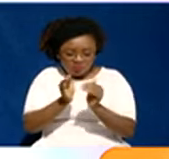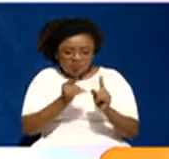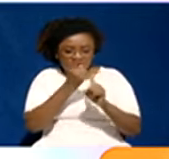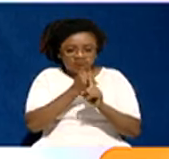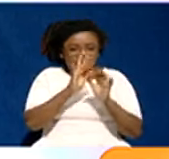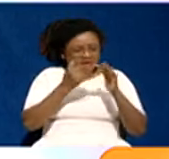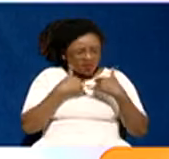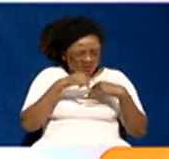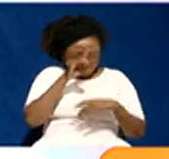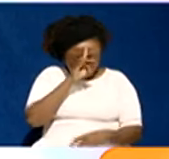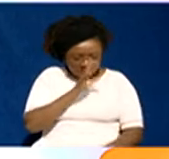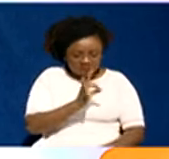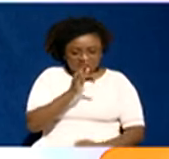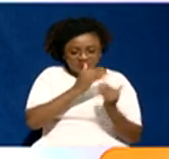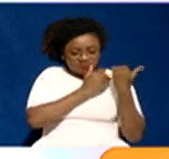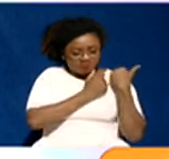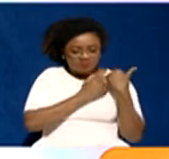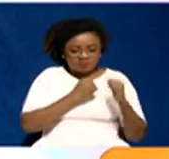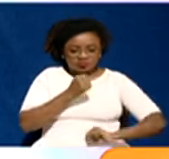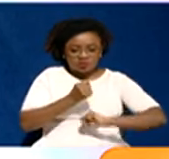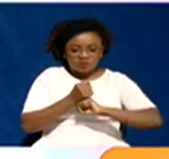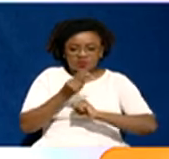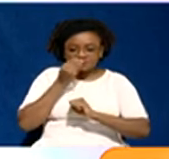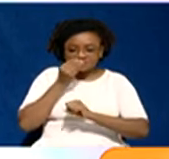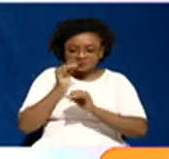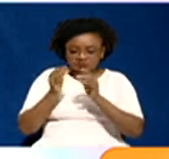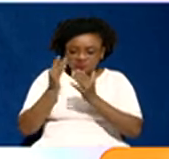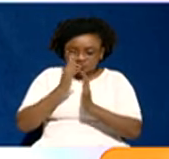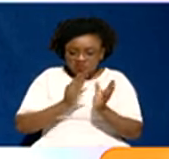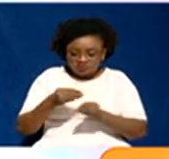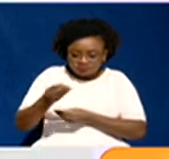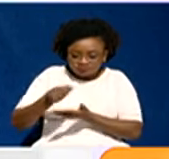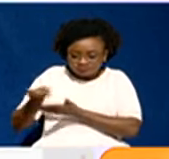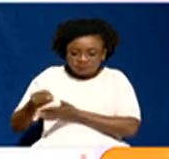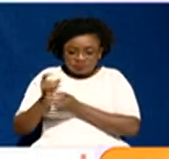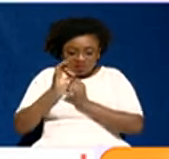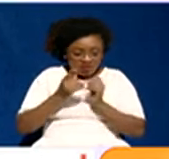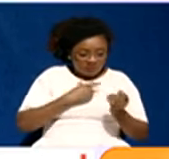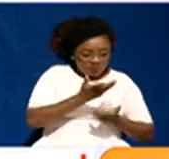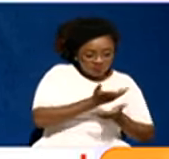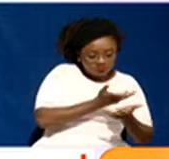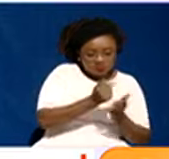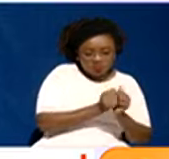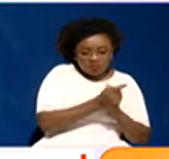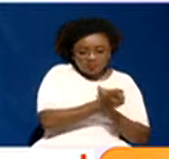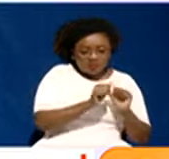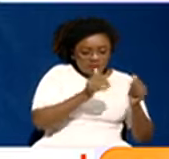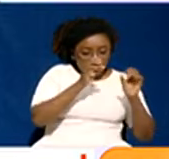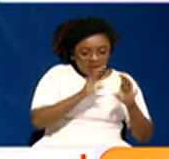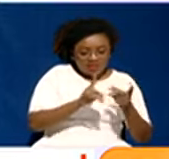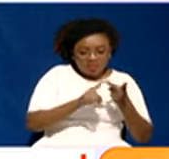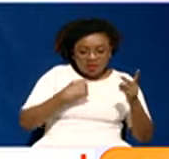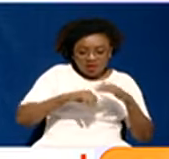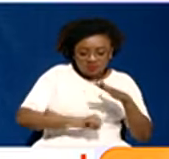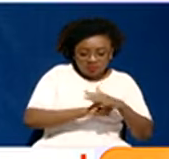to repeat, a critical role in the food system value chain. So if they are not properly engaged and supported, the